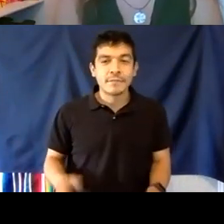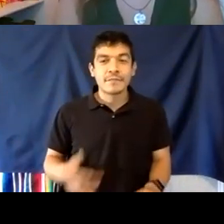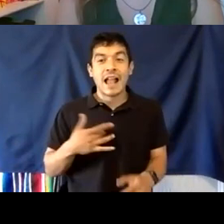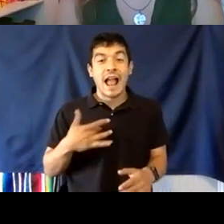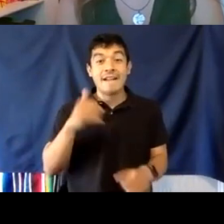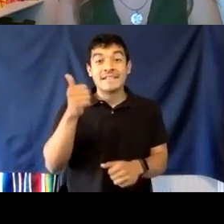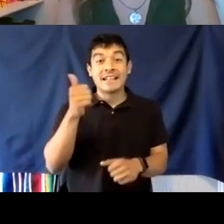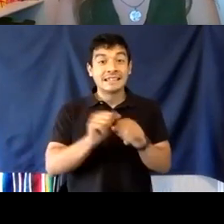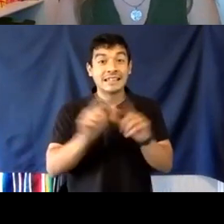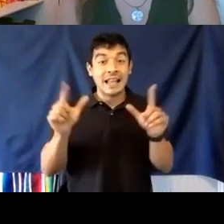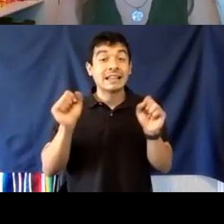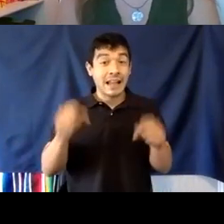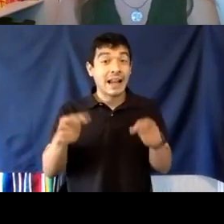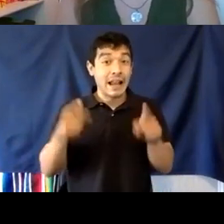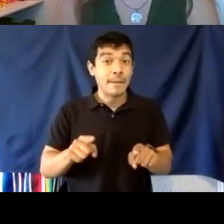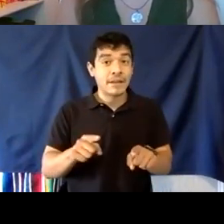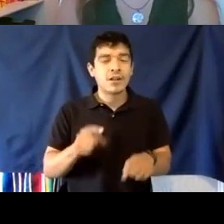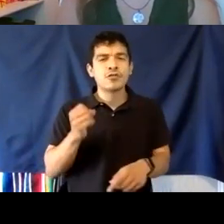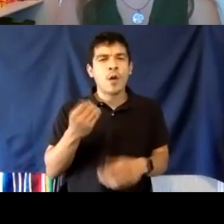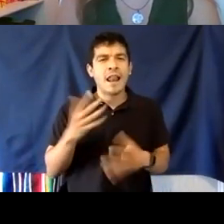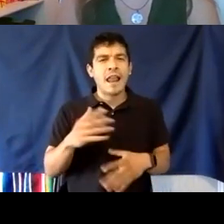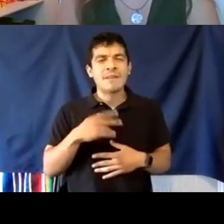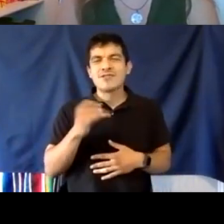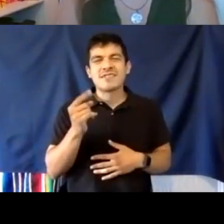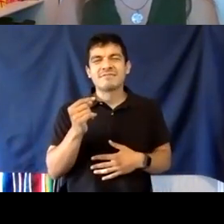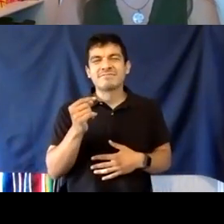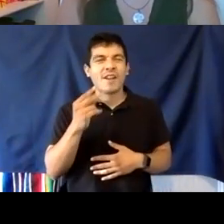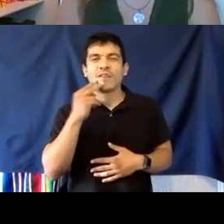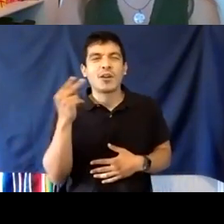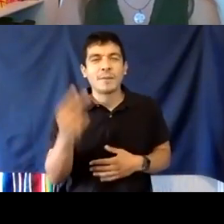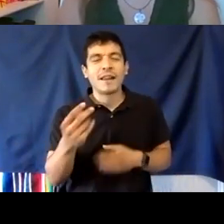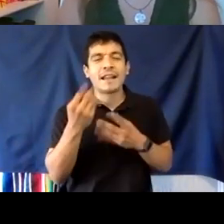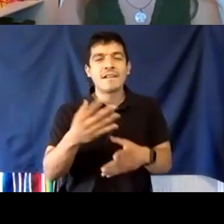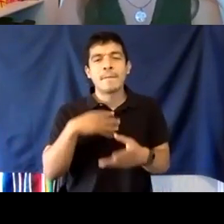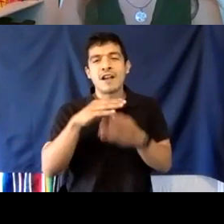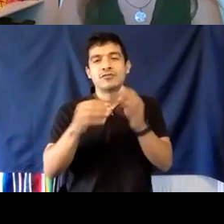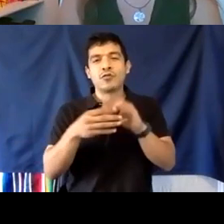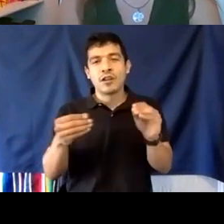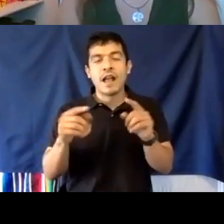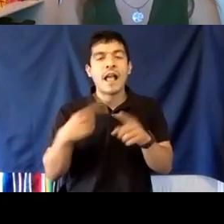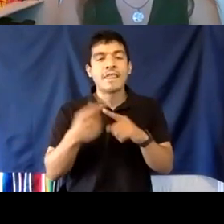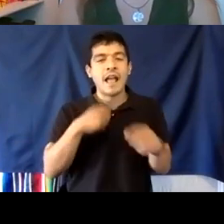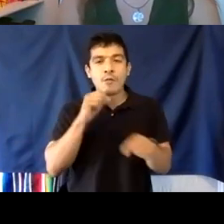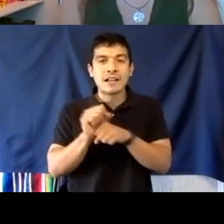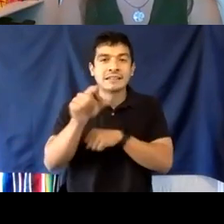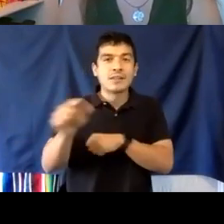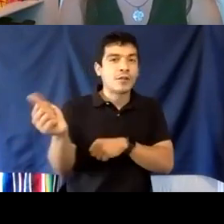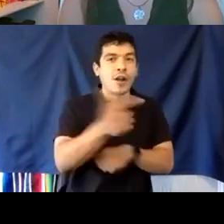slides that can happen. So let me just verbally give the story, and then I'll send you all the